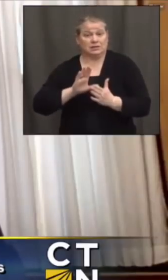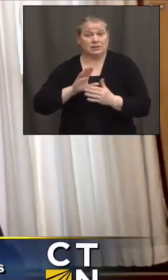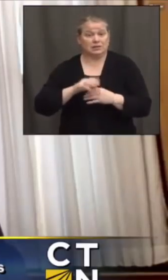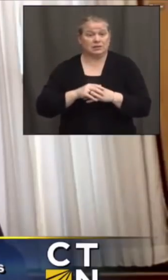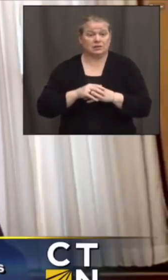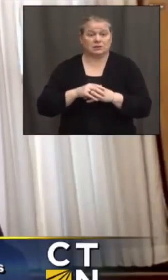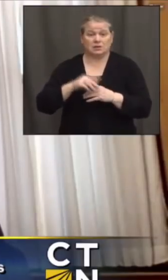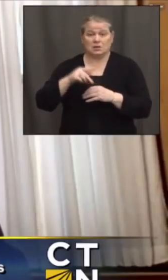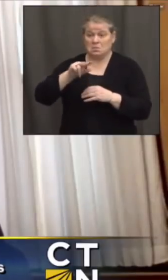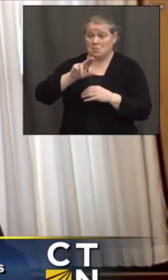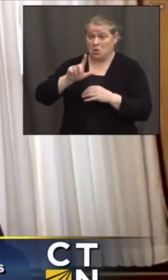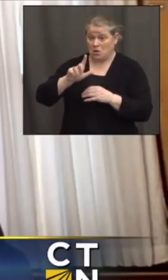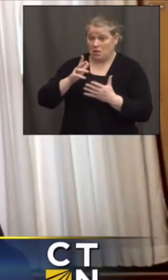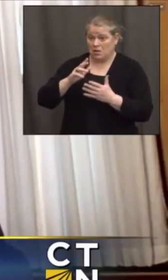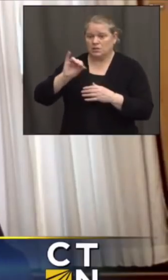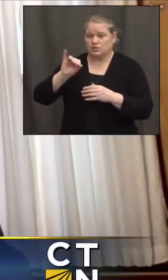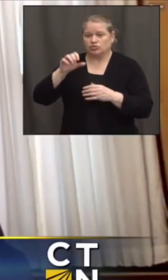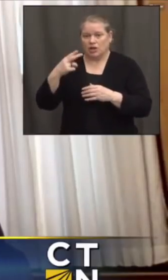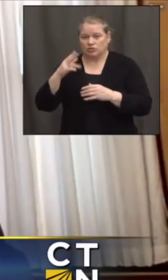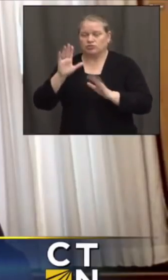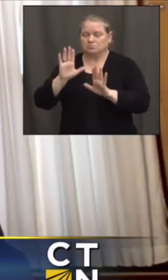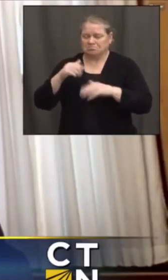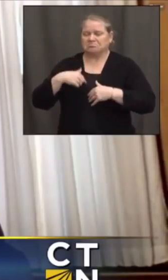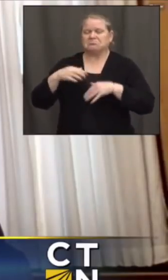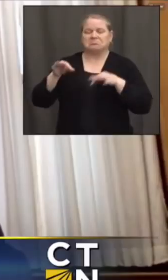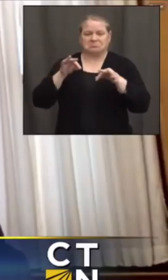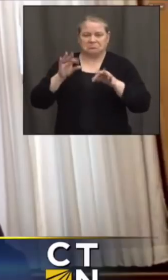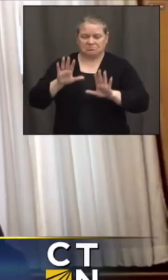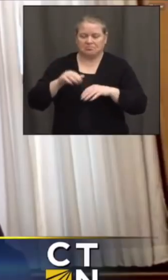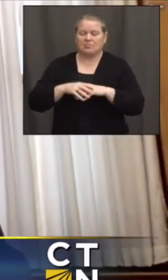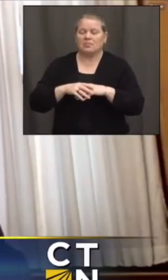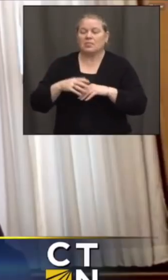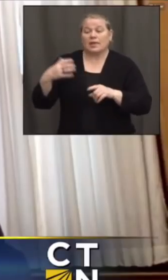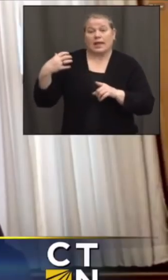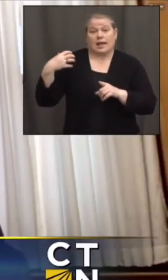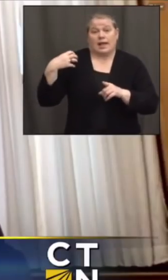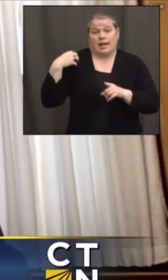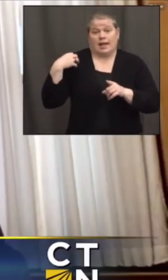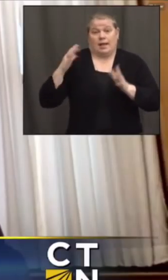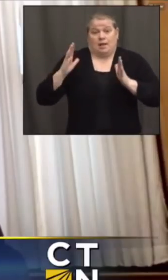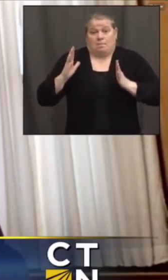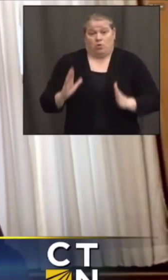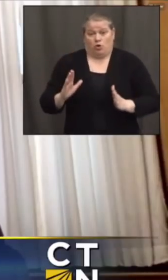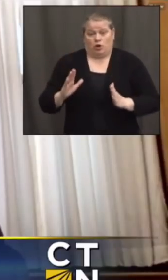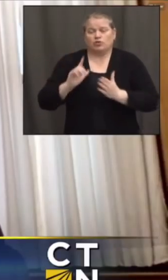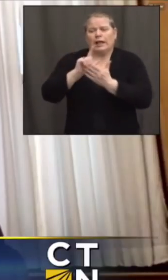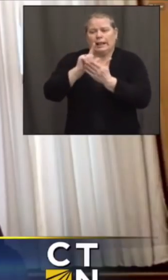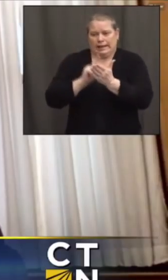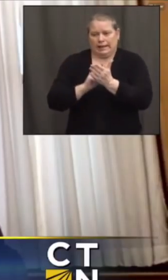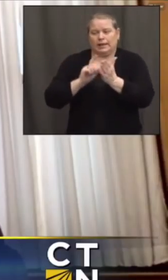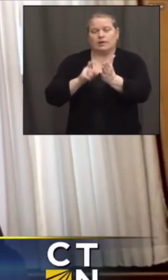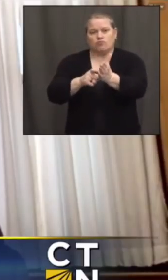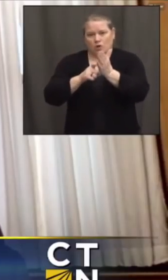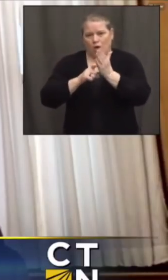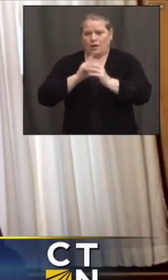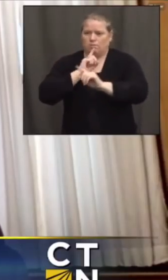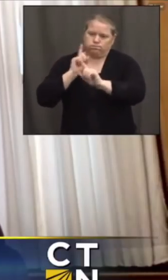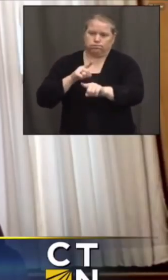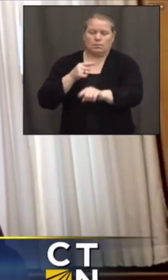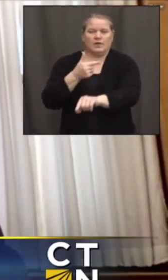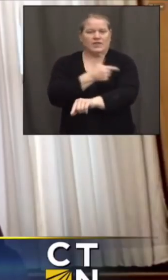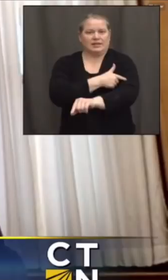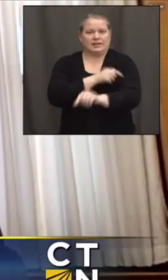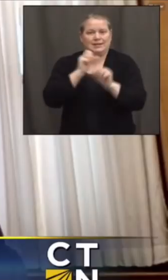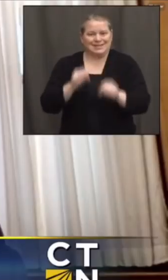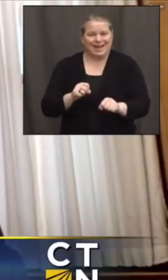employers have the option to legally to require vaccination. It's not something that we plan as a state. As the governor mentioned